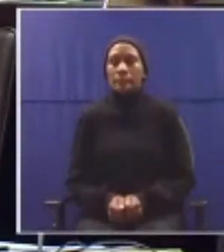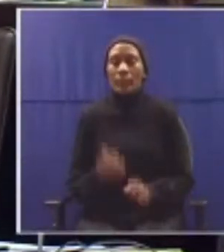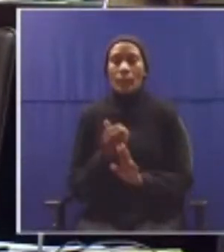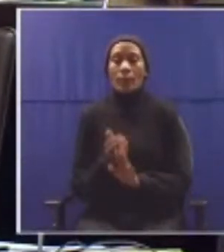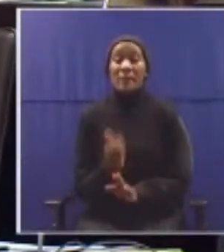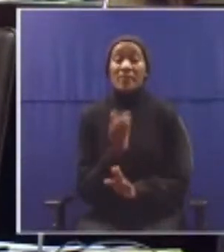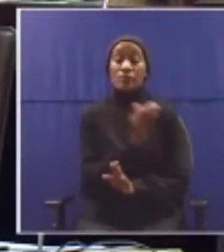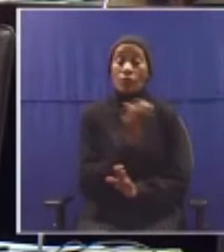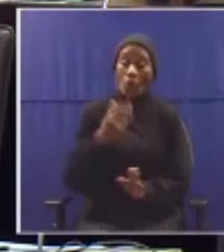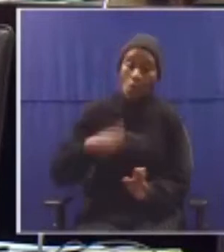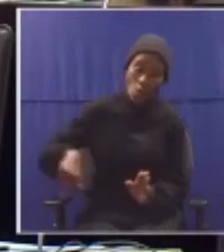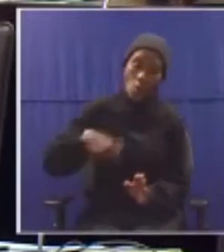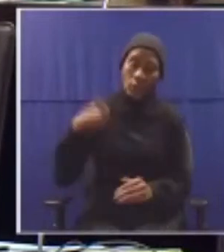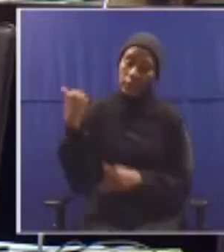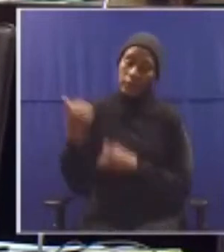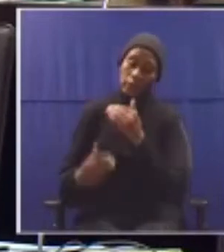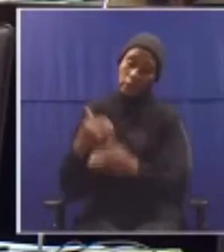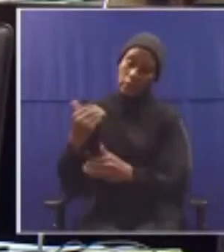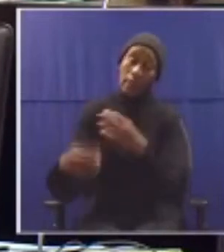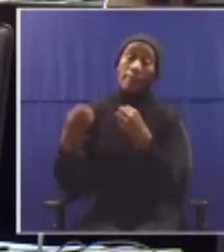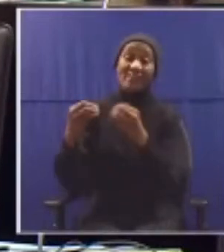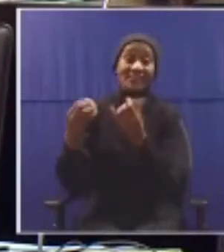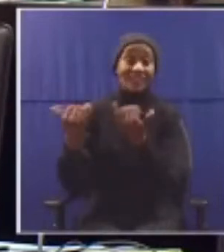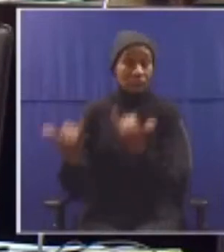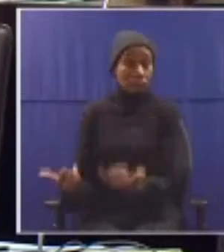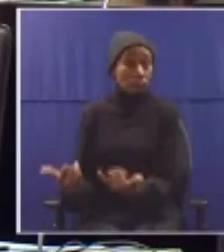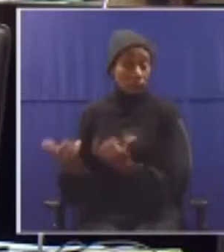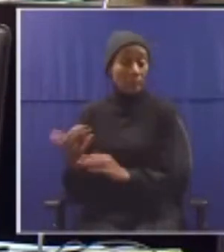Before we proceed with today's business,